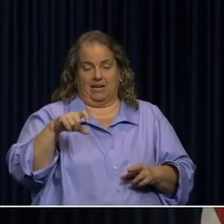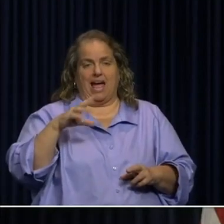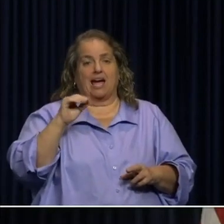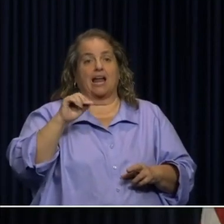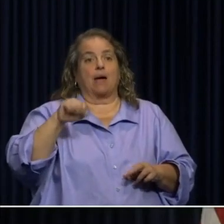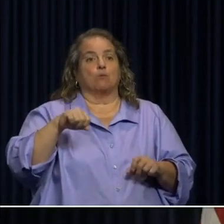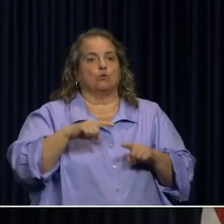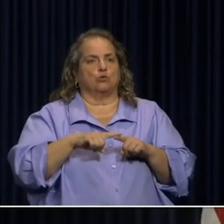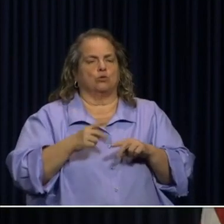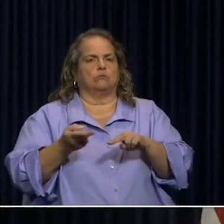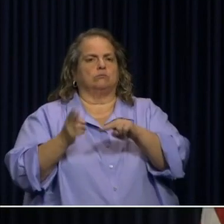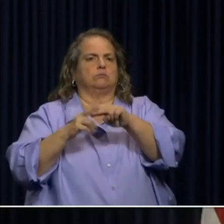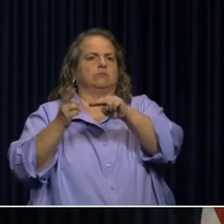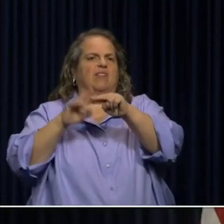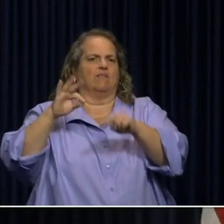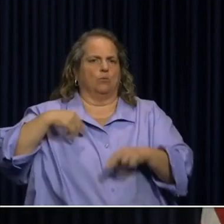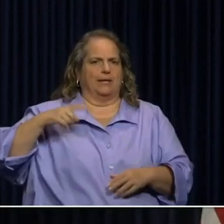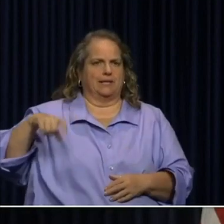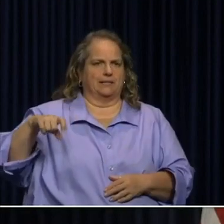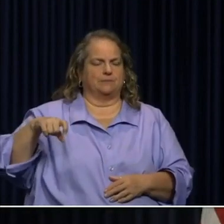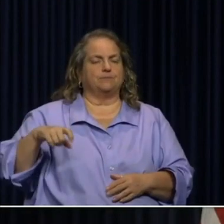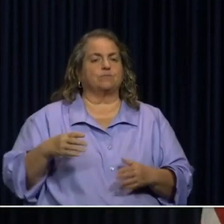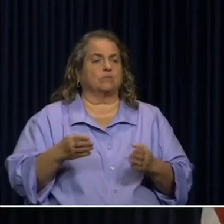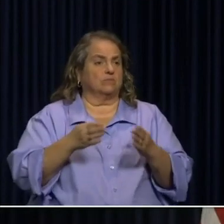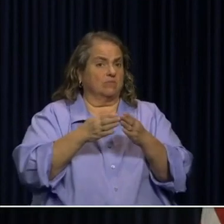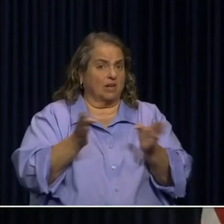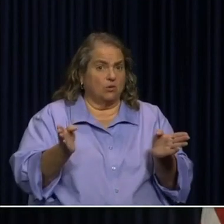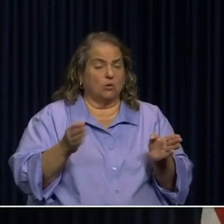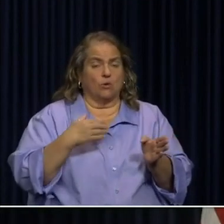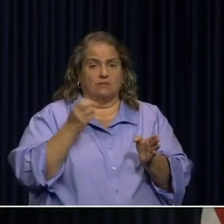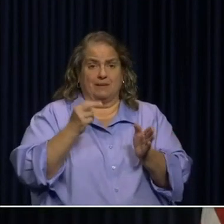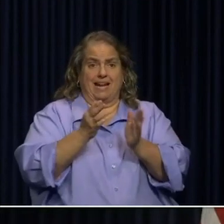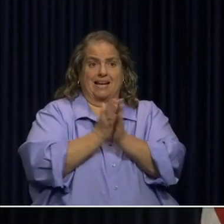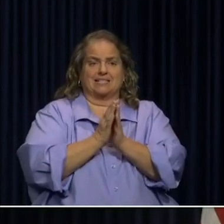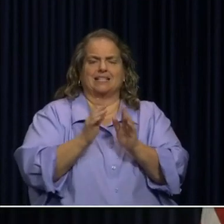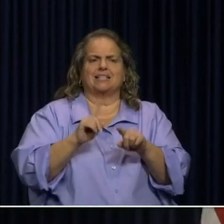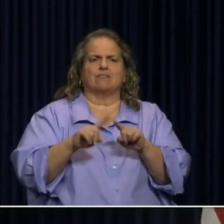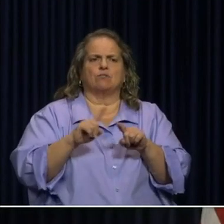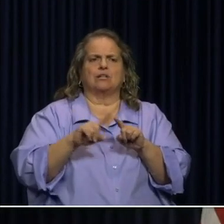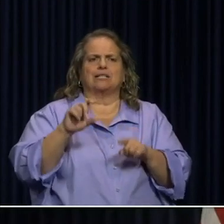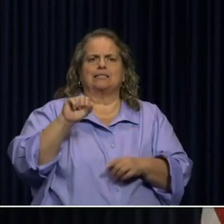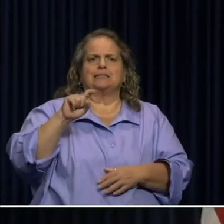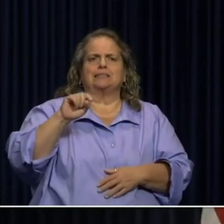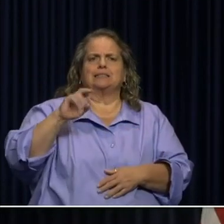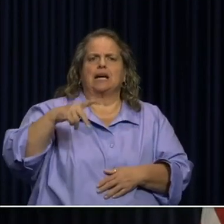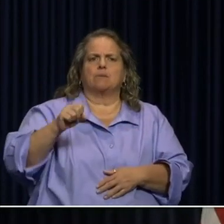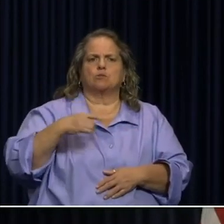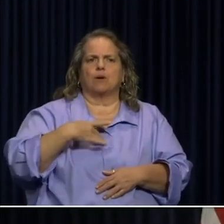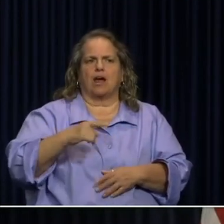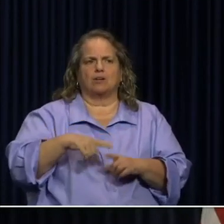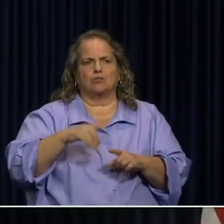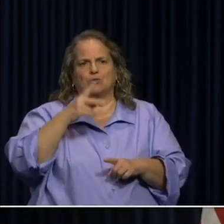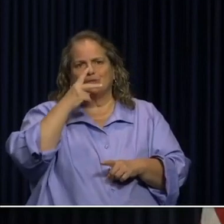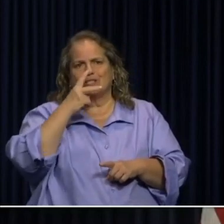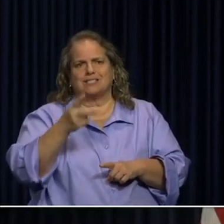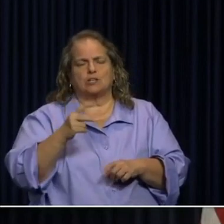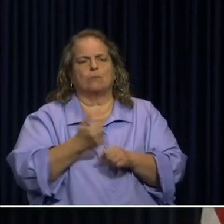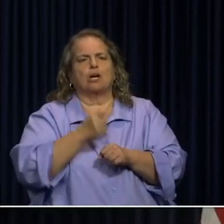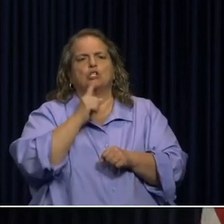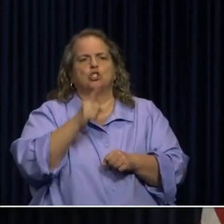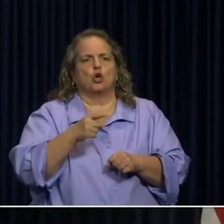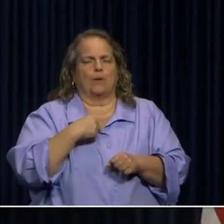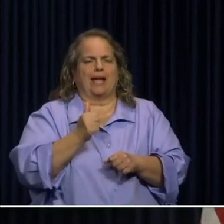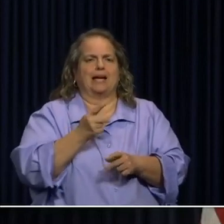just generally, we've been asked about different steps that we would like to see to make sure we can take care of